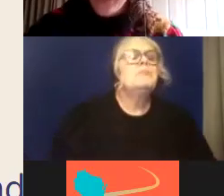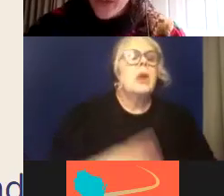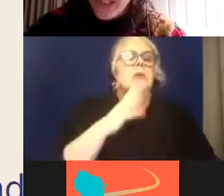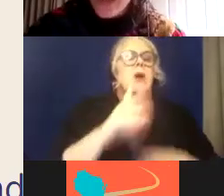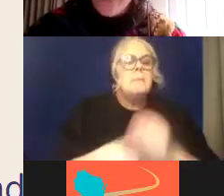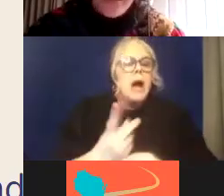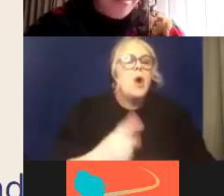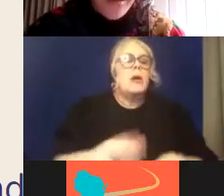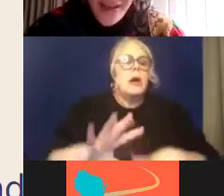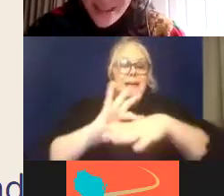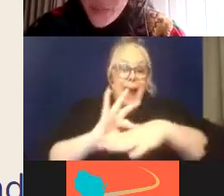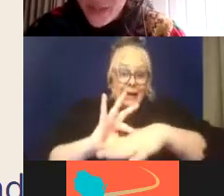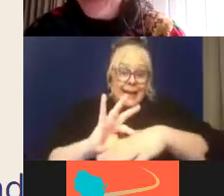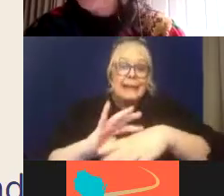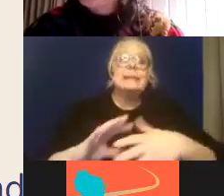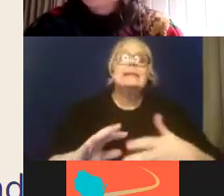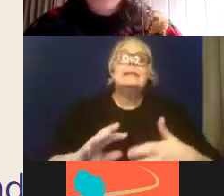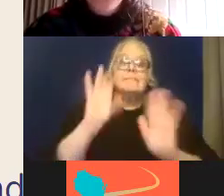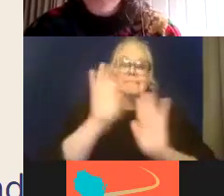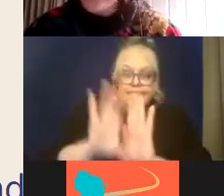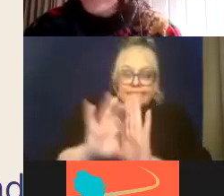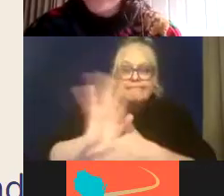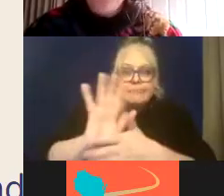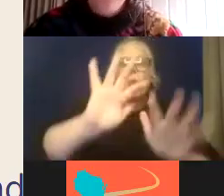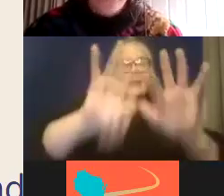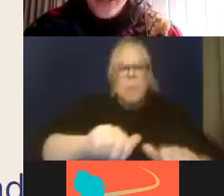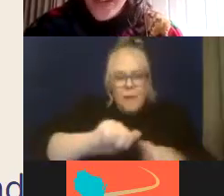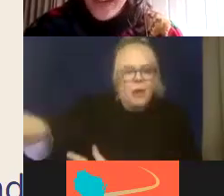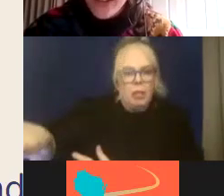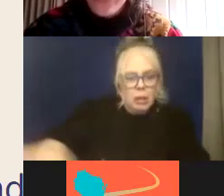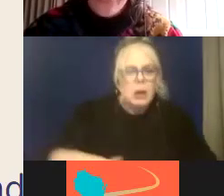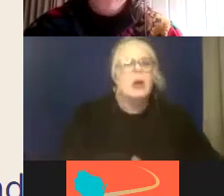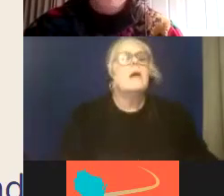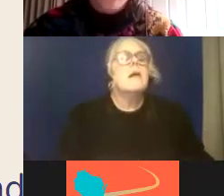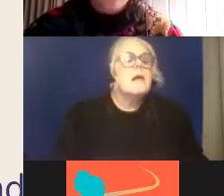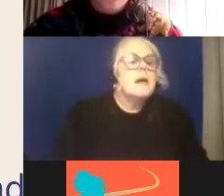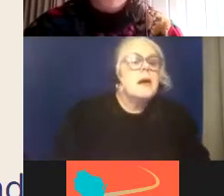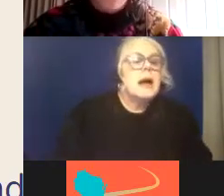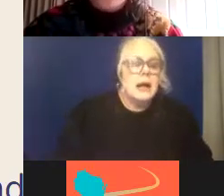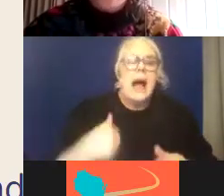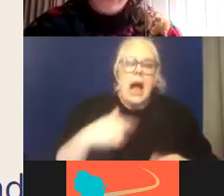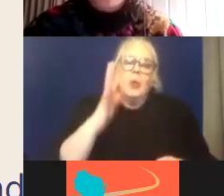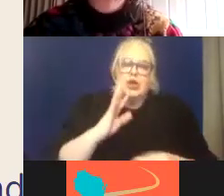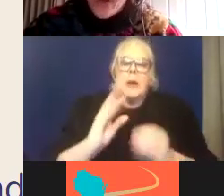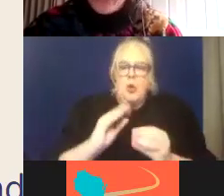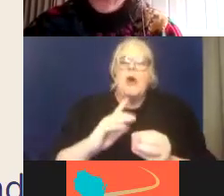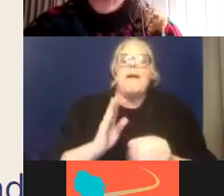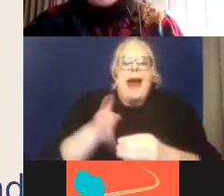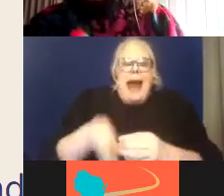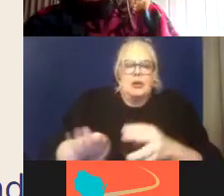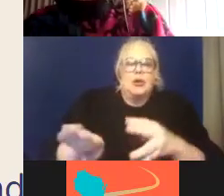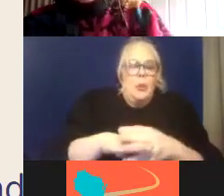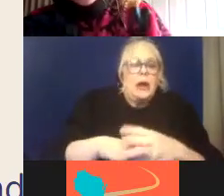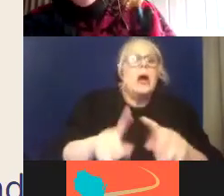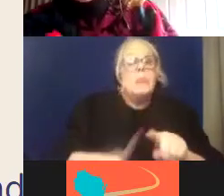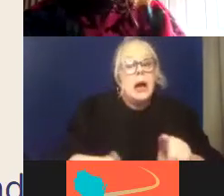describe survivor needs without at least naming this one. As we discussed, many survivors name content removal as their primary concern,